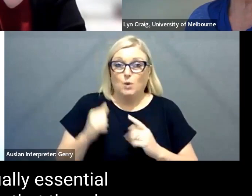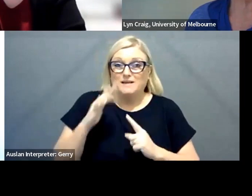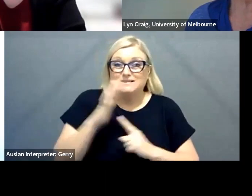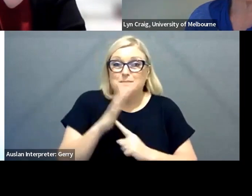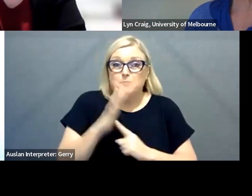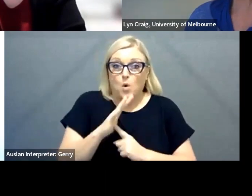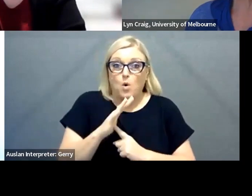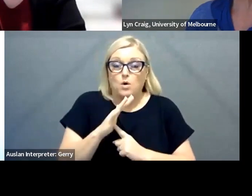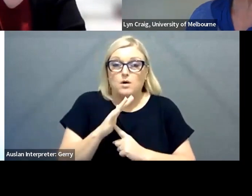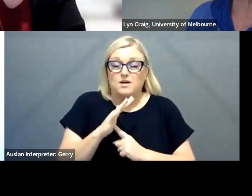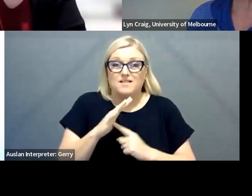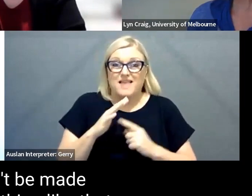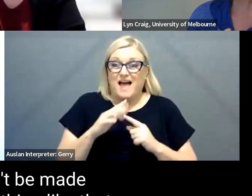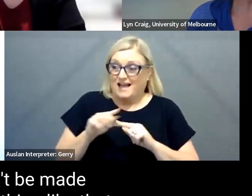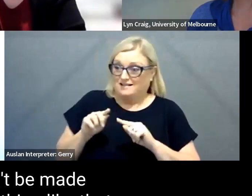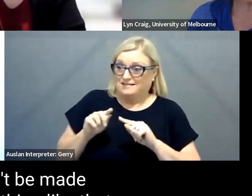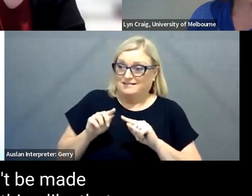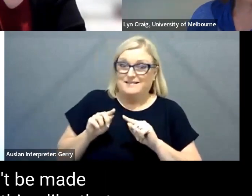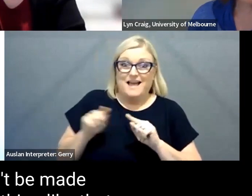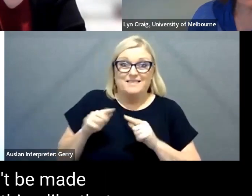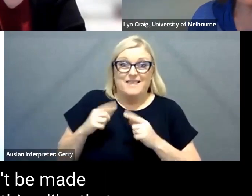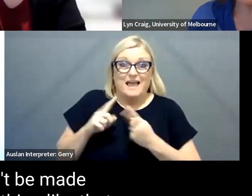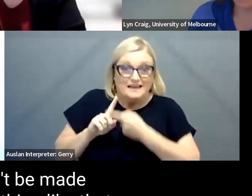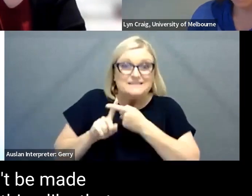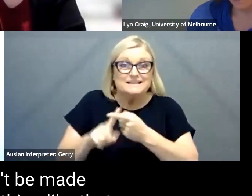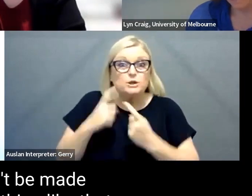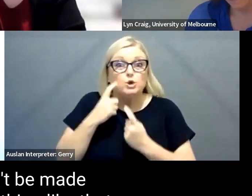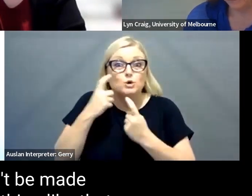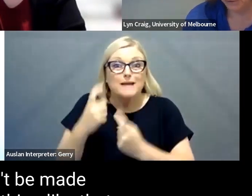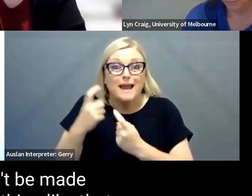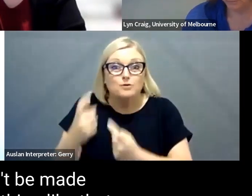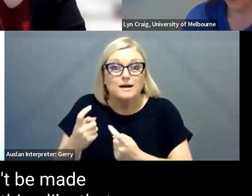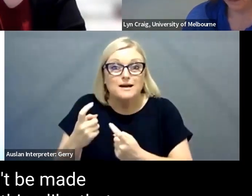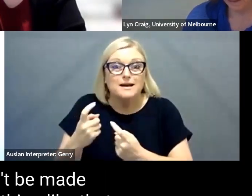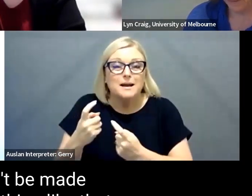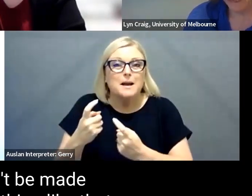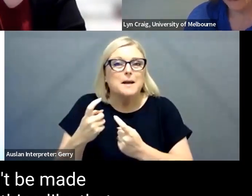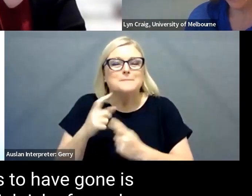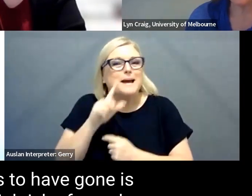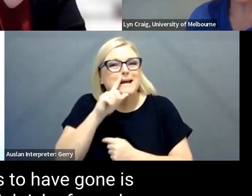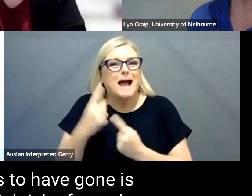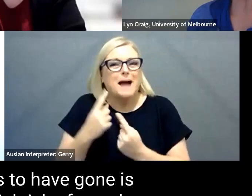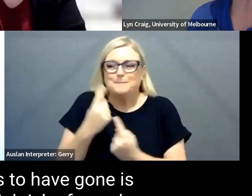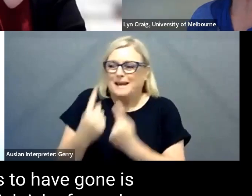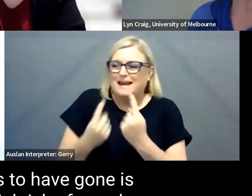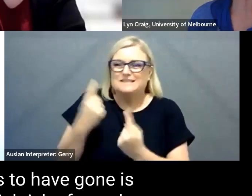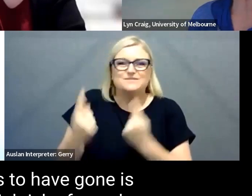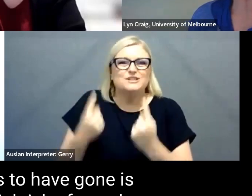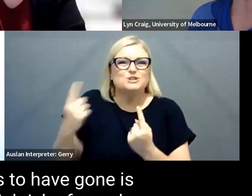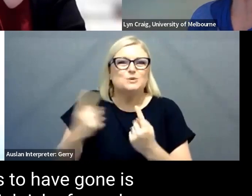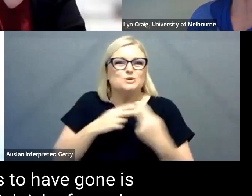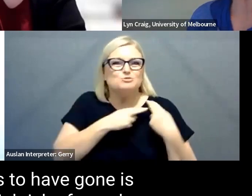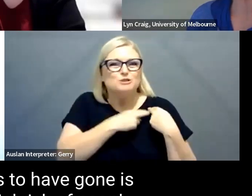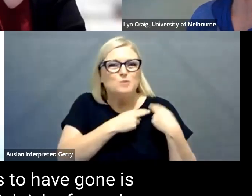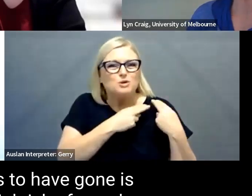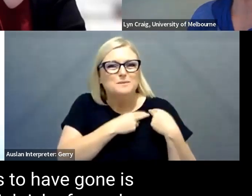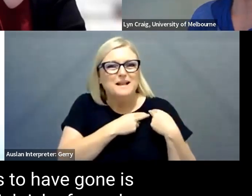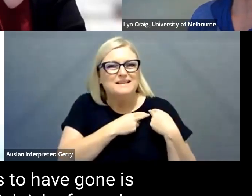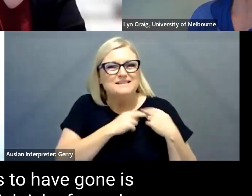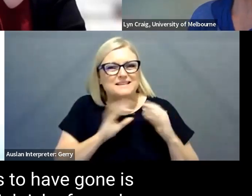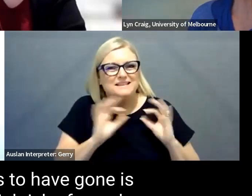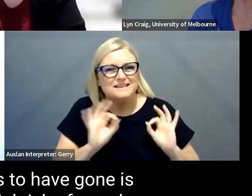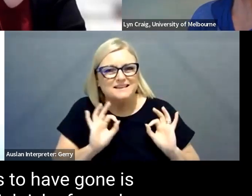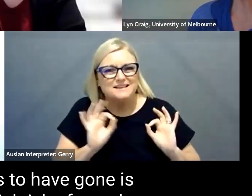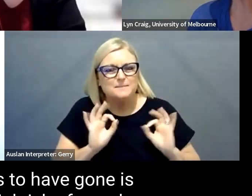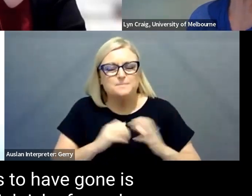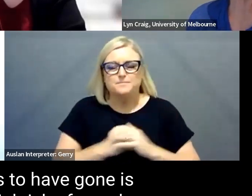they do. So, but it can't be made in an individual thing like that. So what seems to have